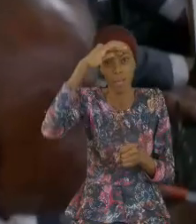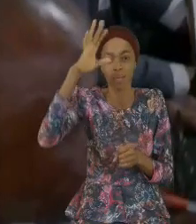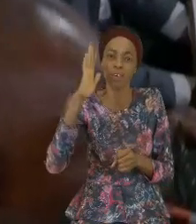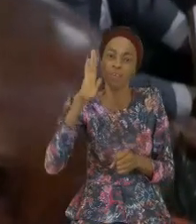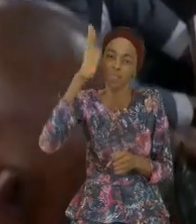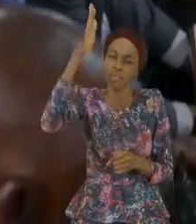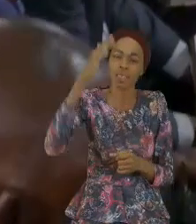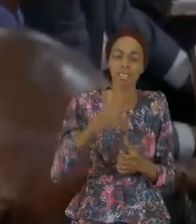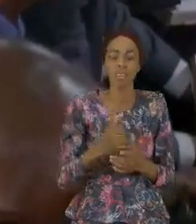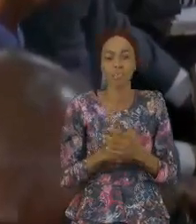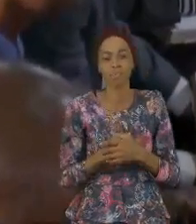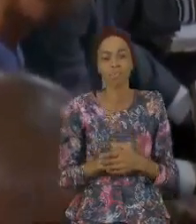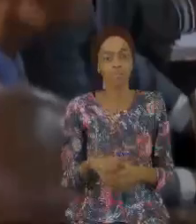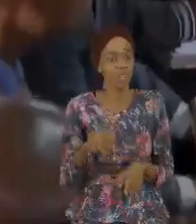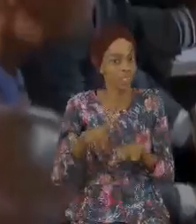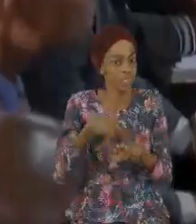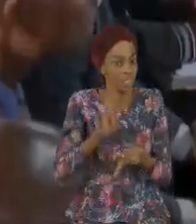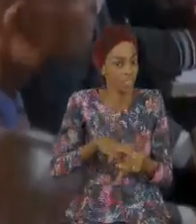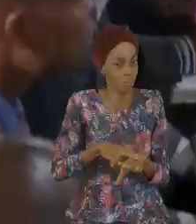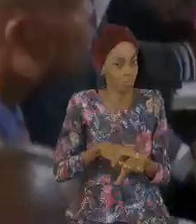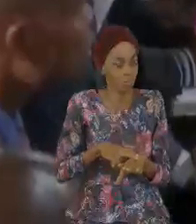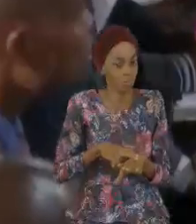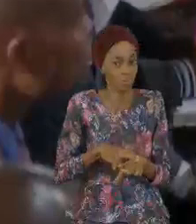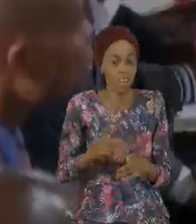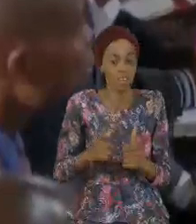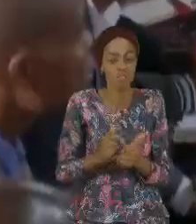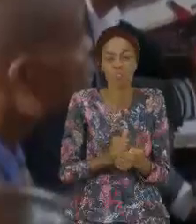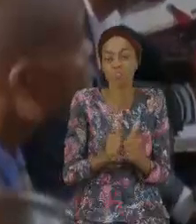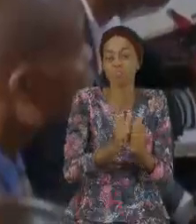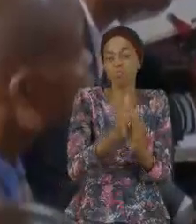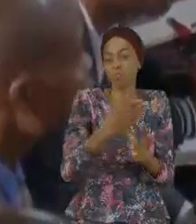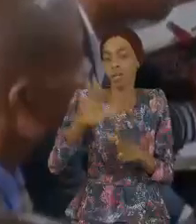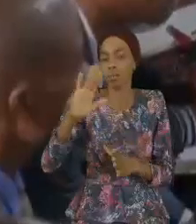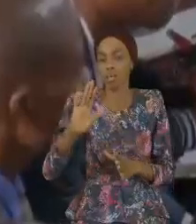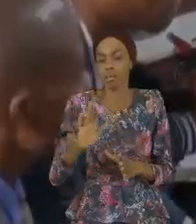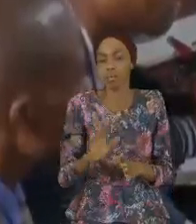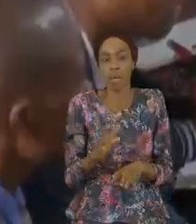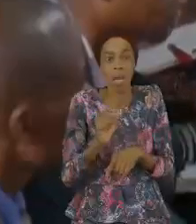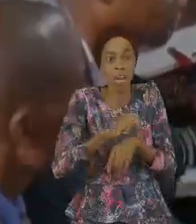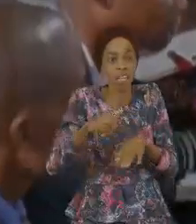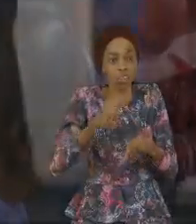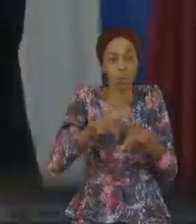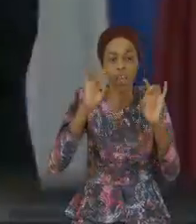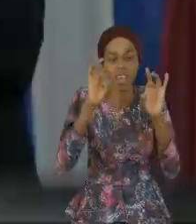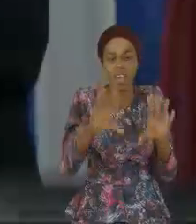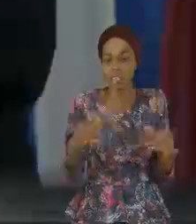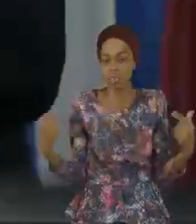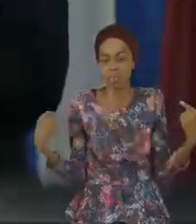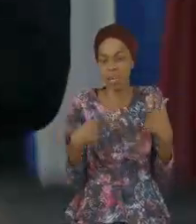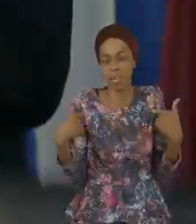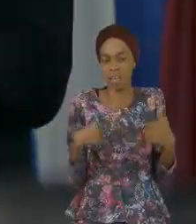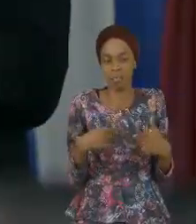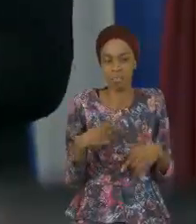destiny. Nature runs away from pain. Nature runs away